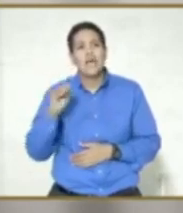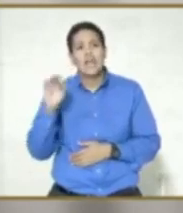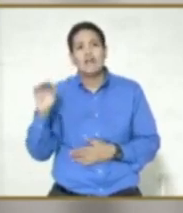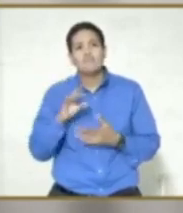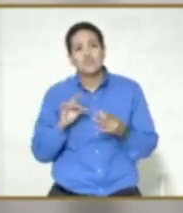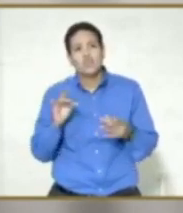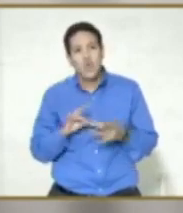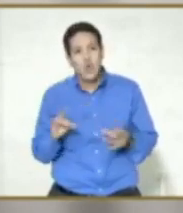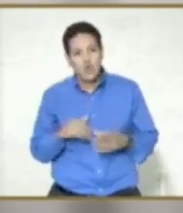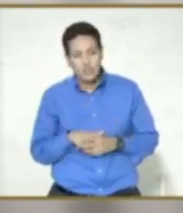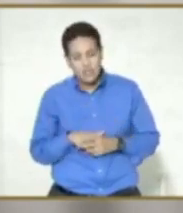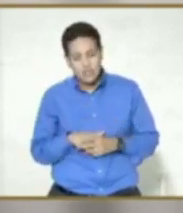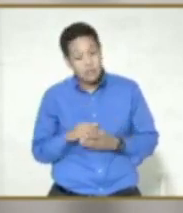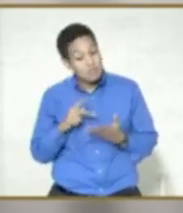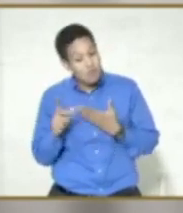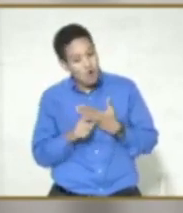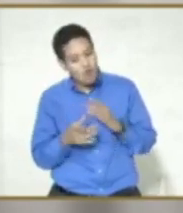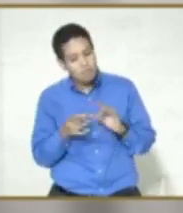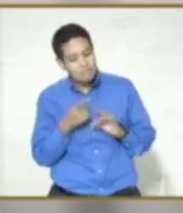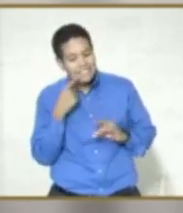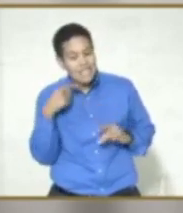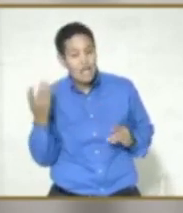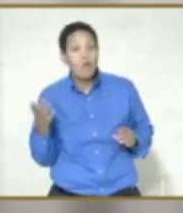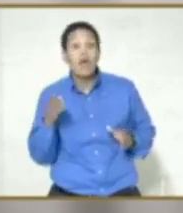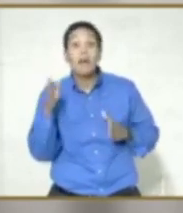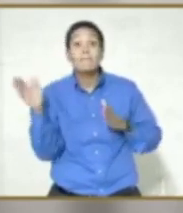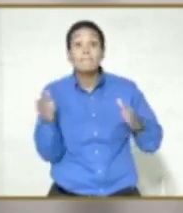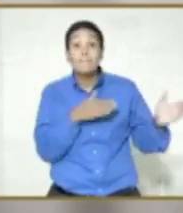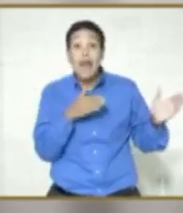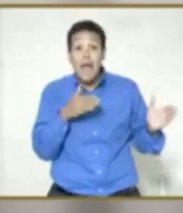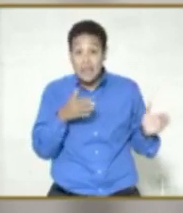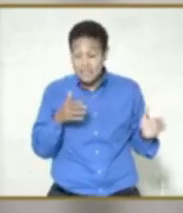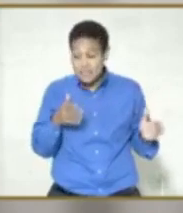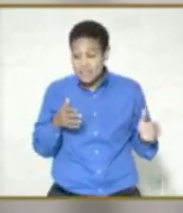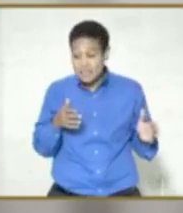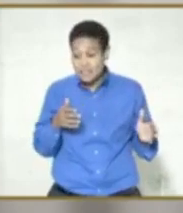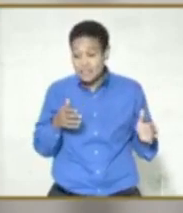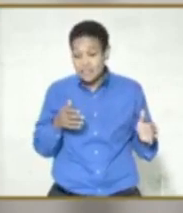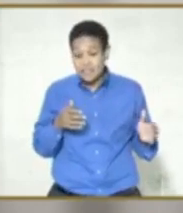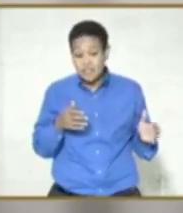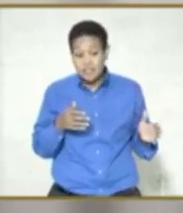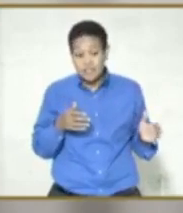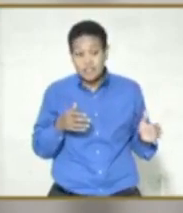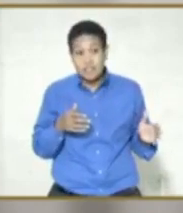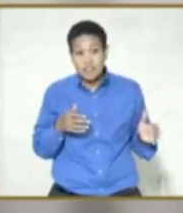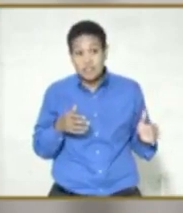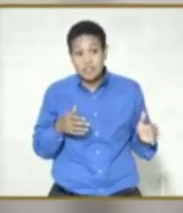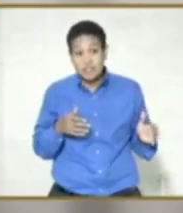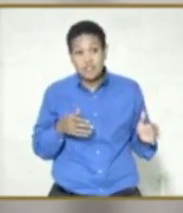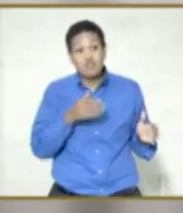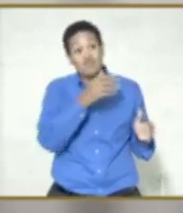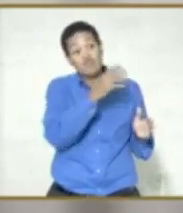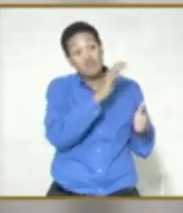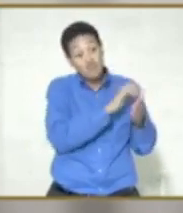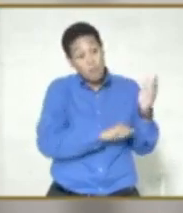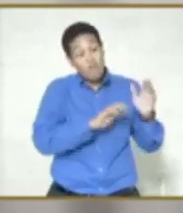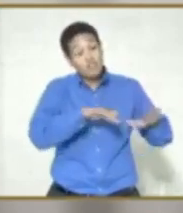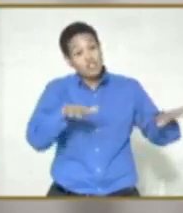Anne. Are there plans to remove children from the poor relief benefit to the full path